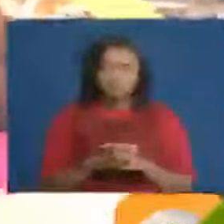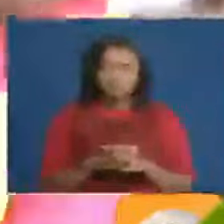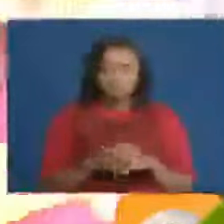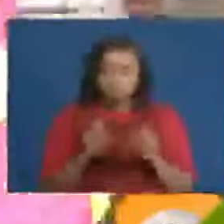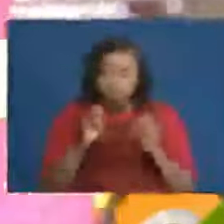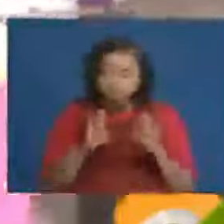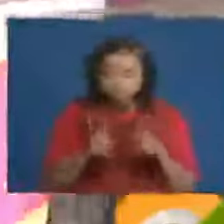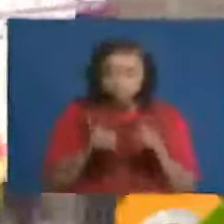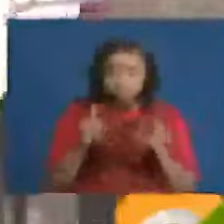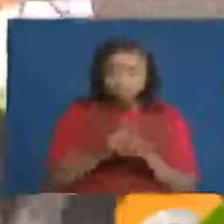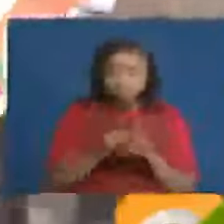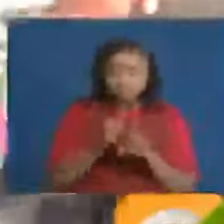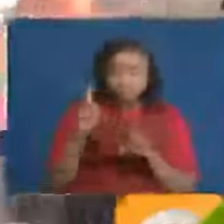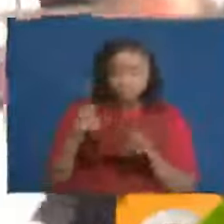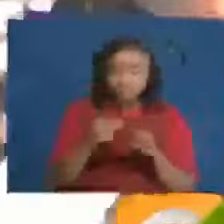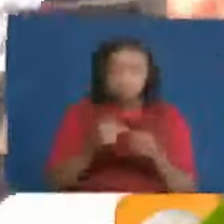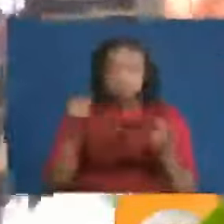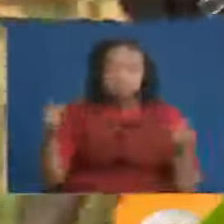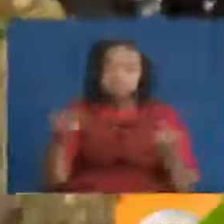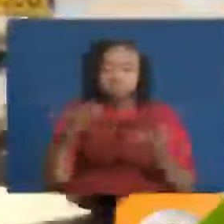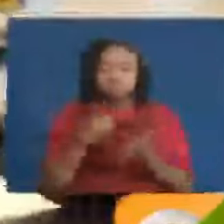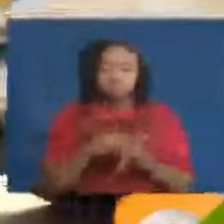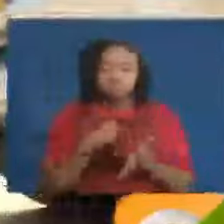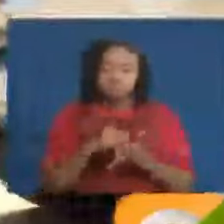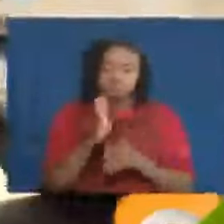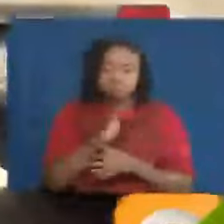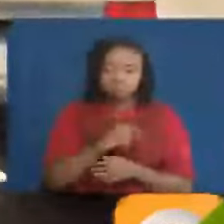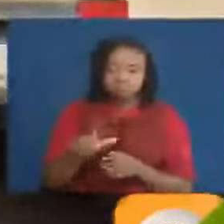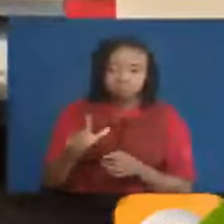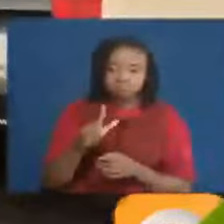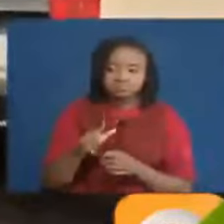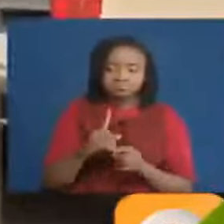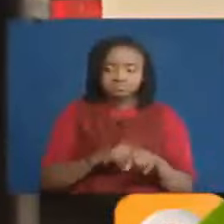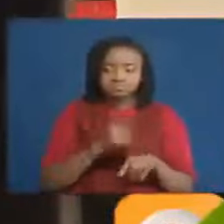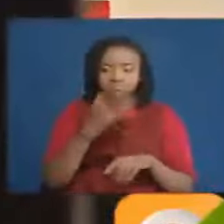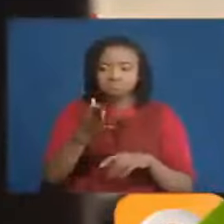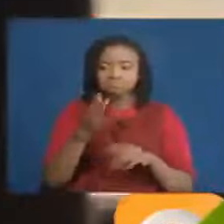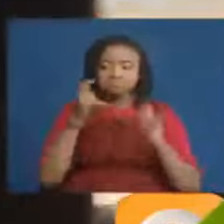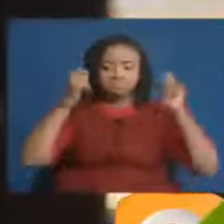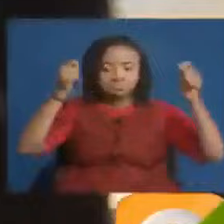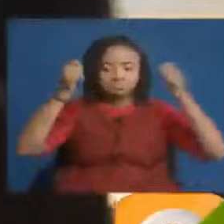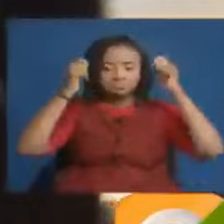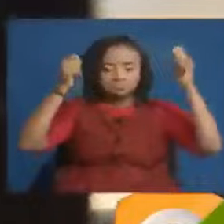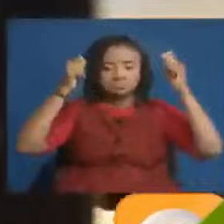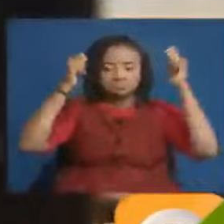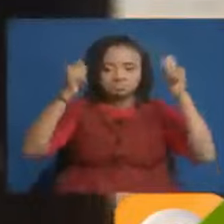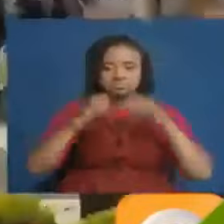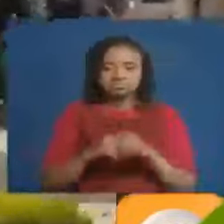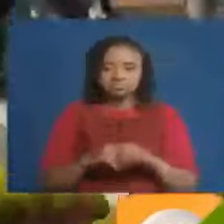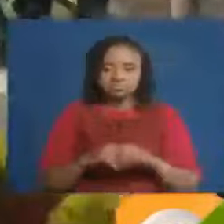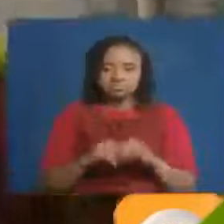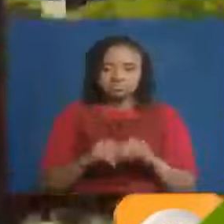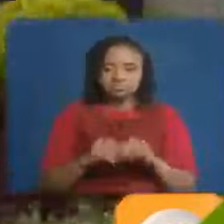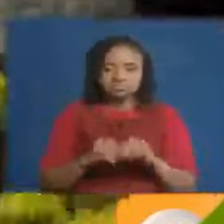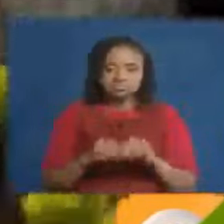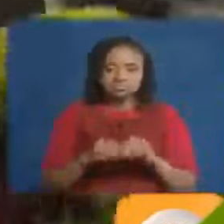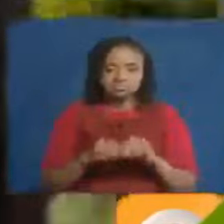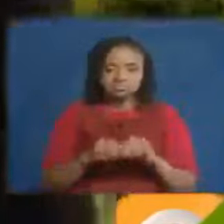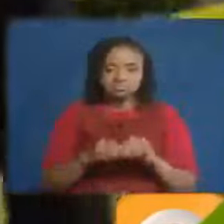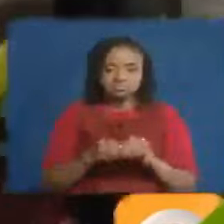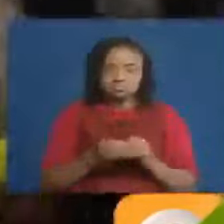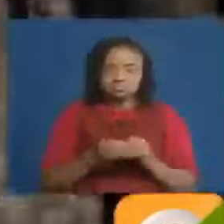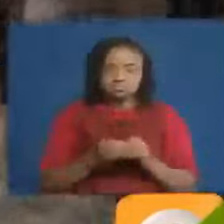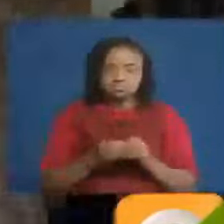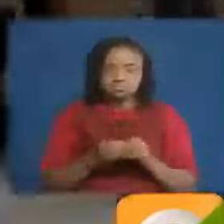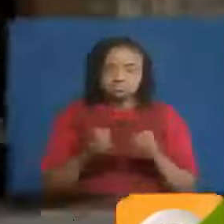Stung by the anti-finance bill demonstrations culminating in the breach of parliament by demonstrators, aggrieved by the conduct of their